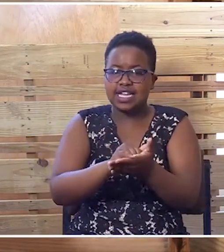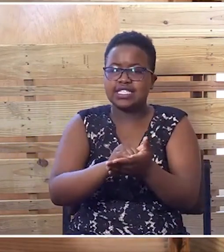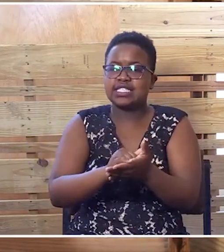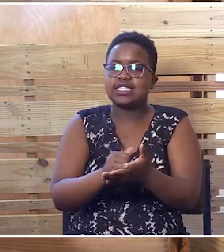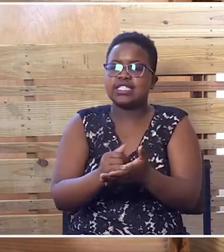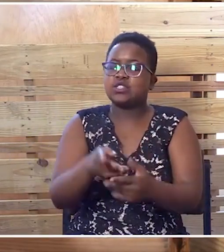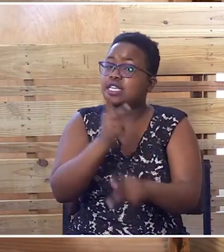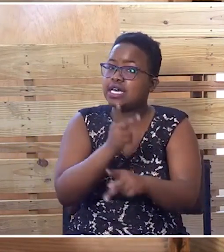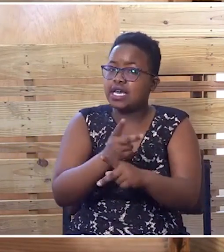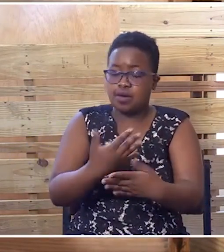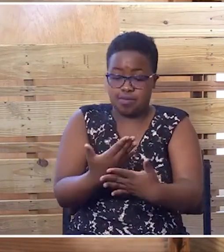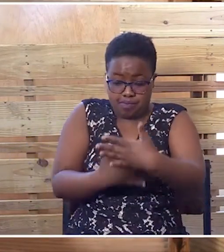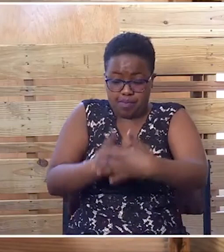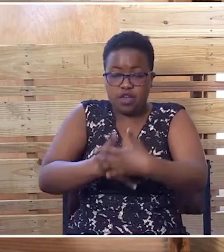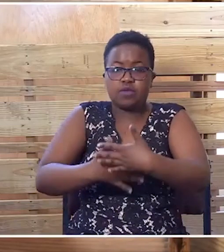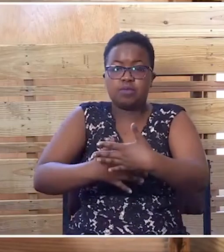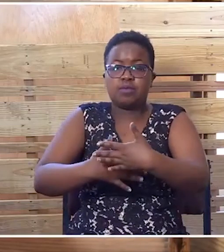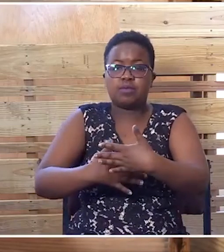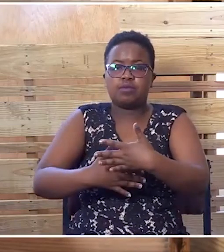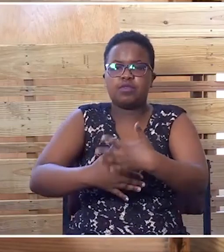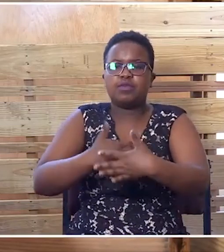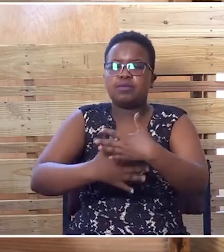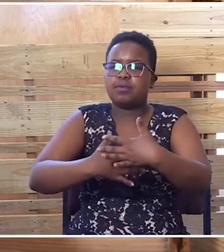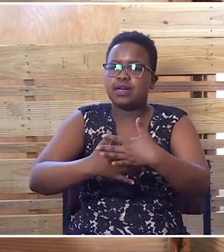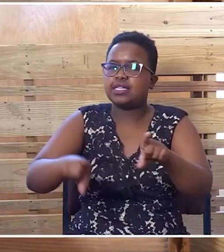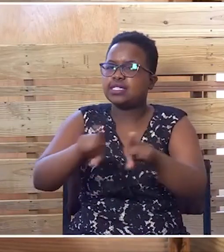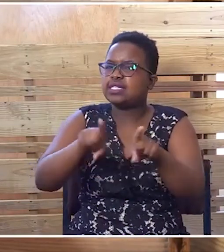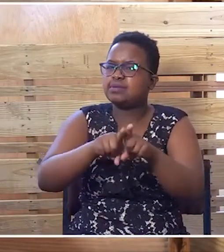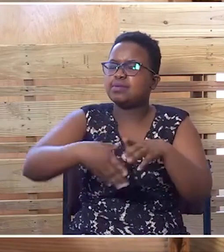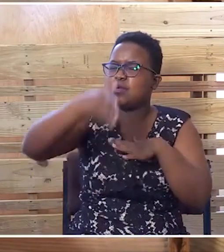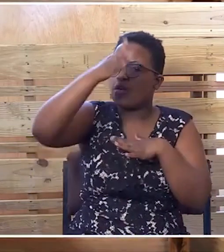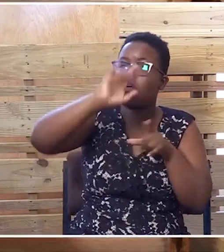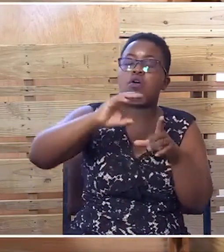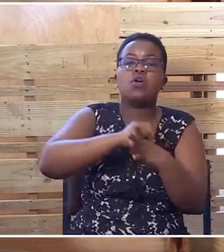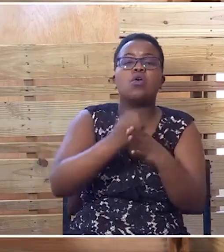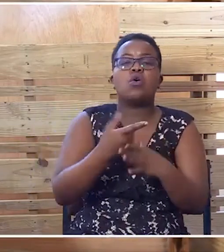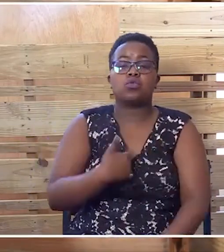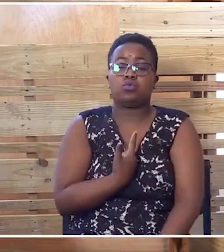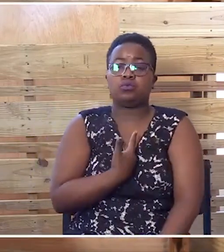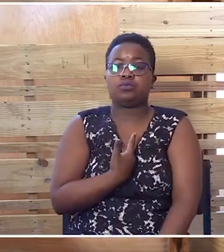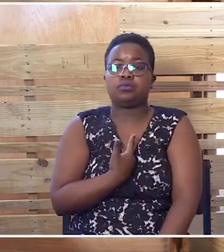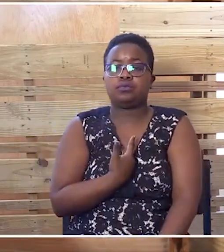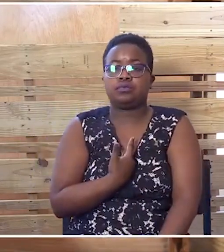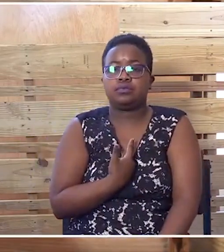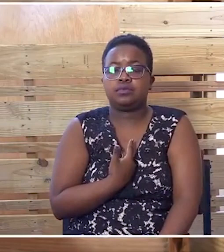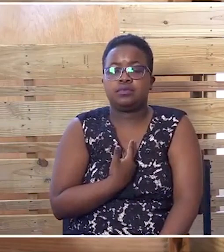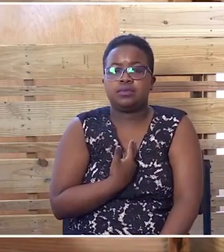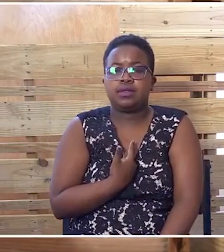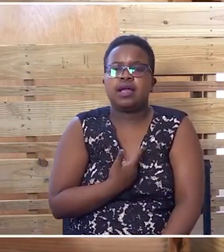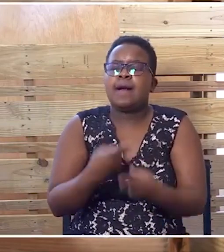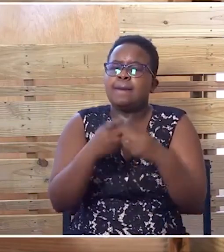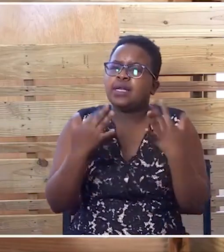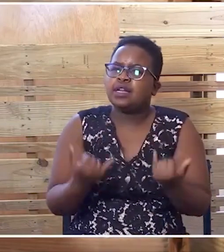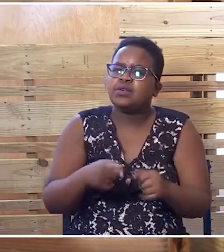and put it there like we see some of the people do and worship those, you know, just to say that that's the idol. But even at